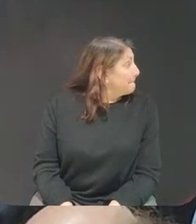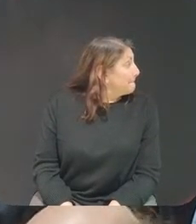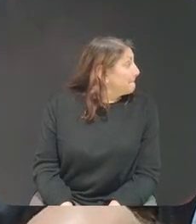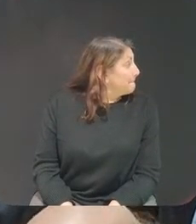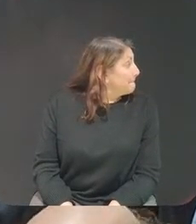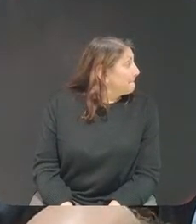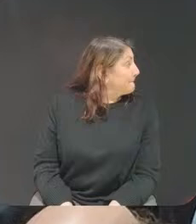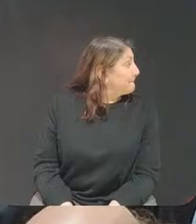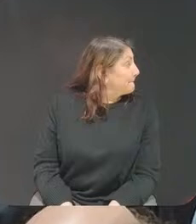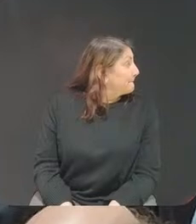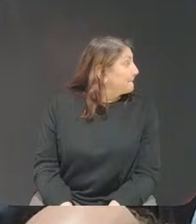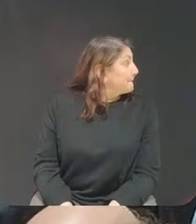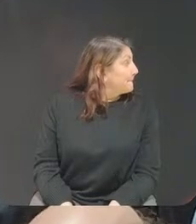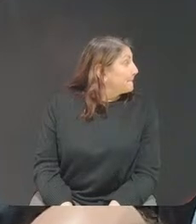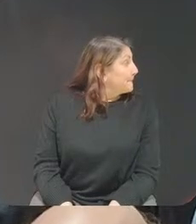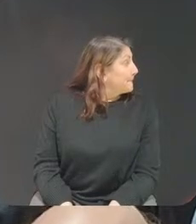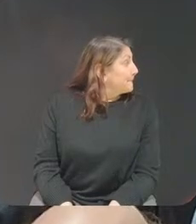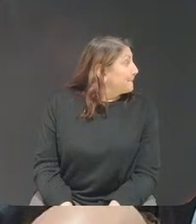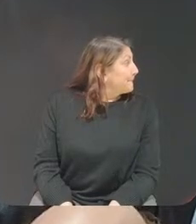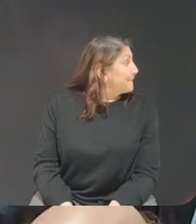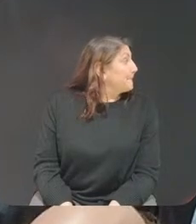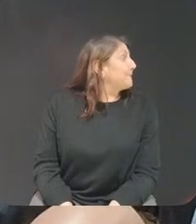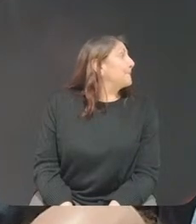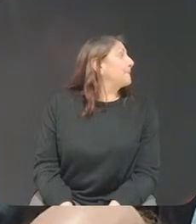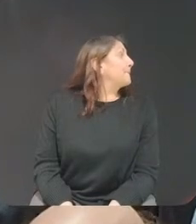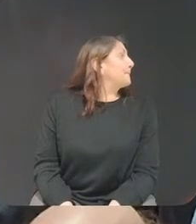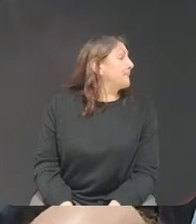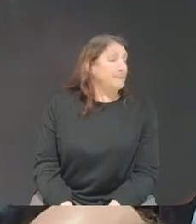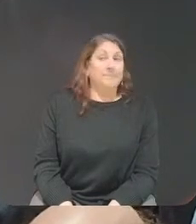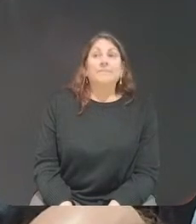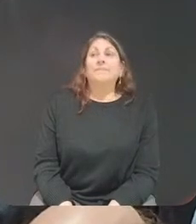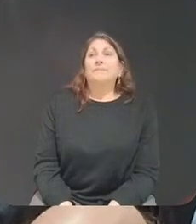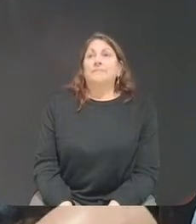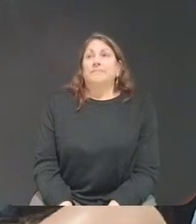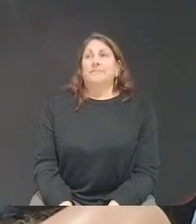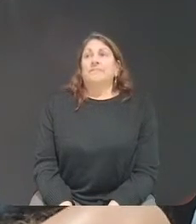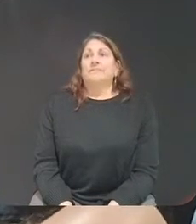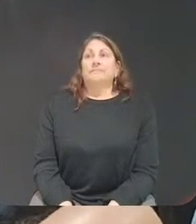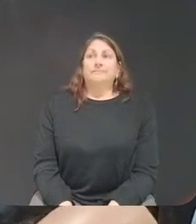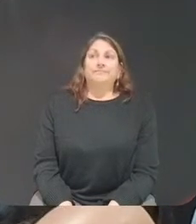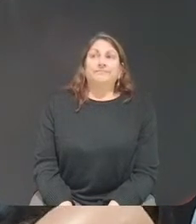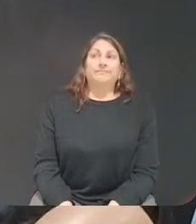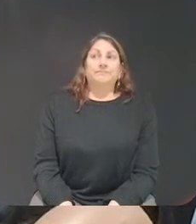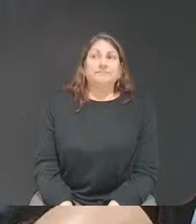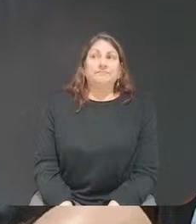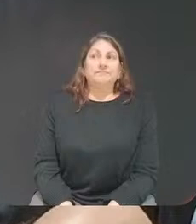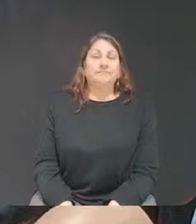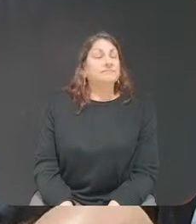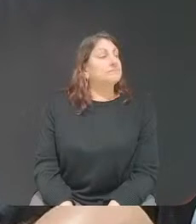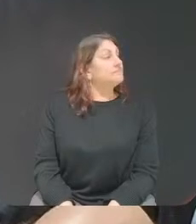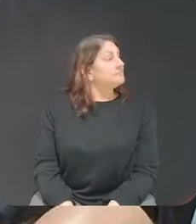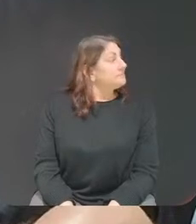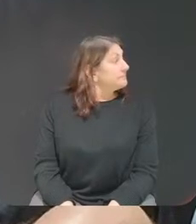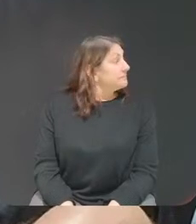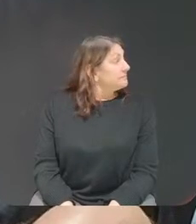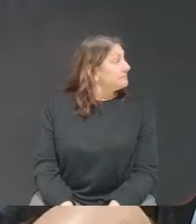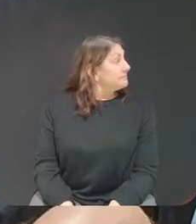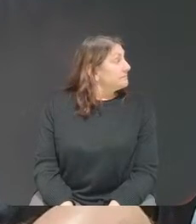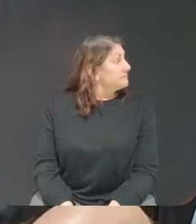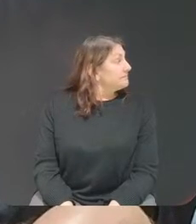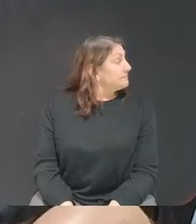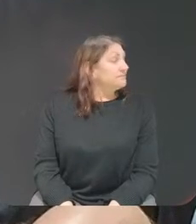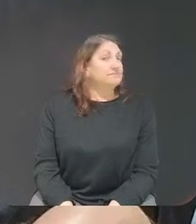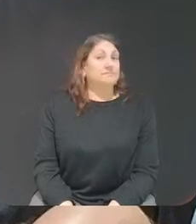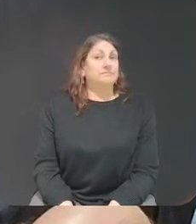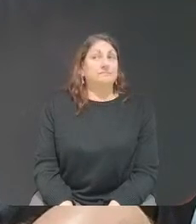operation in November 1931. The city appropriated $10,000 to purchase food to distribute, and many donations were received as well for